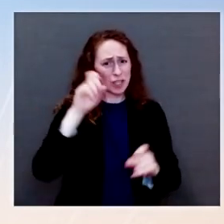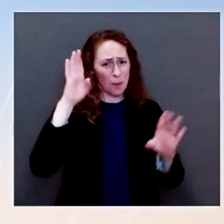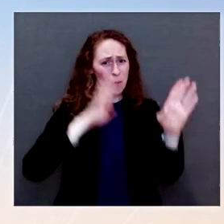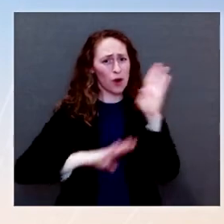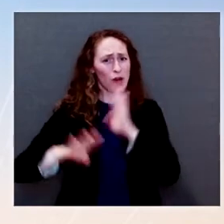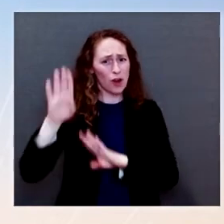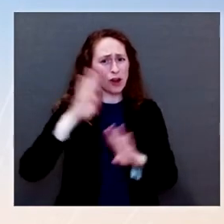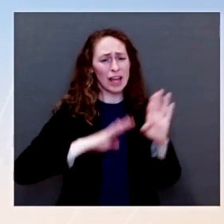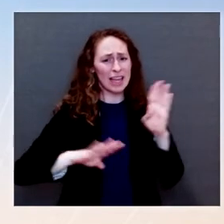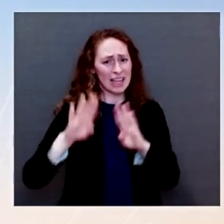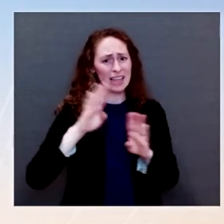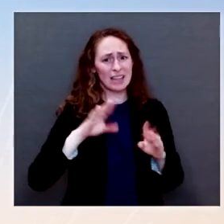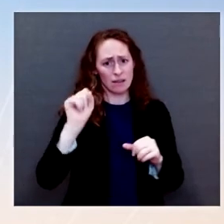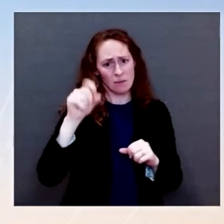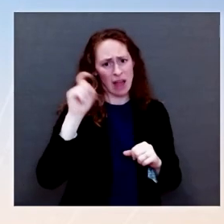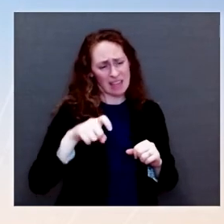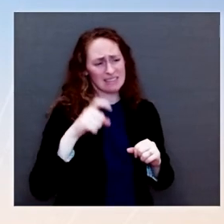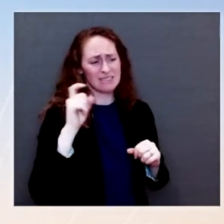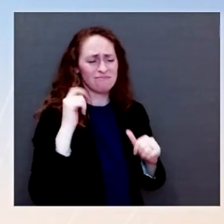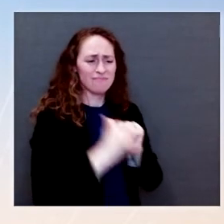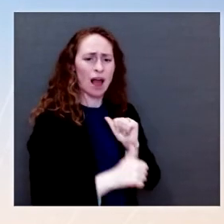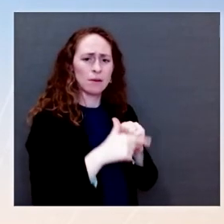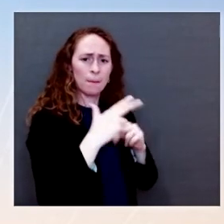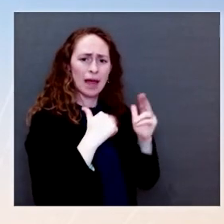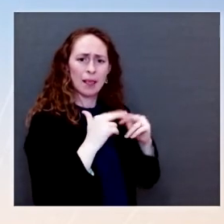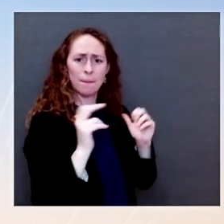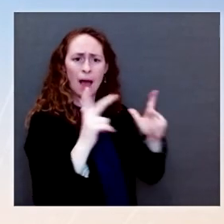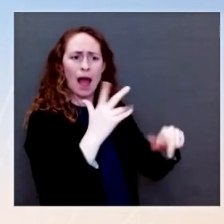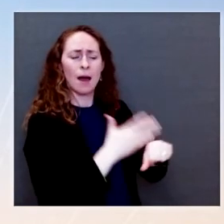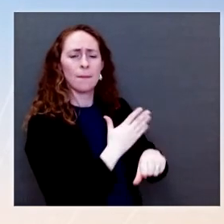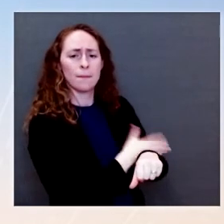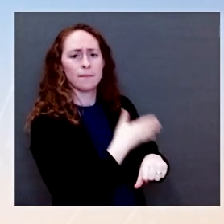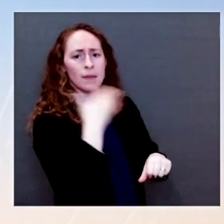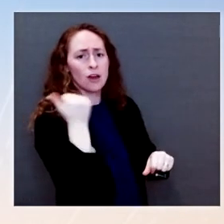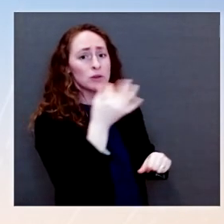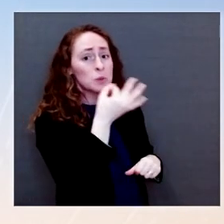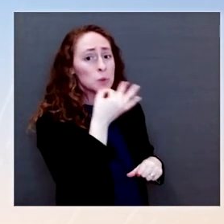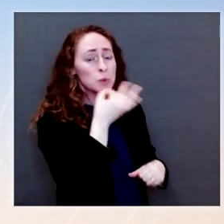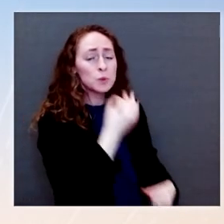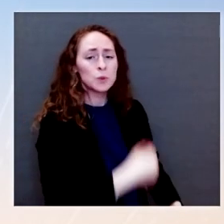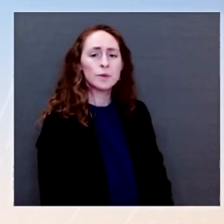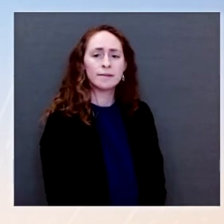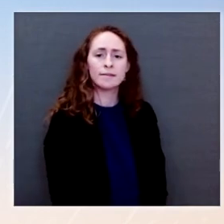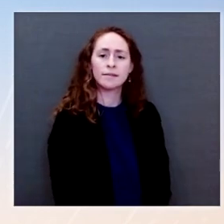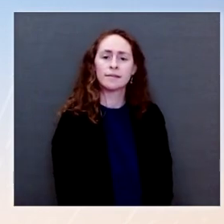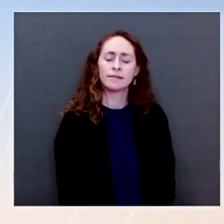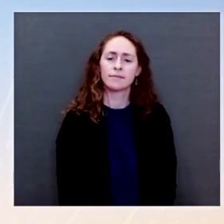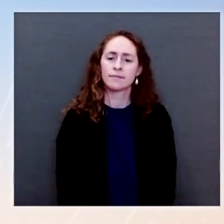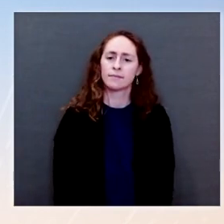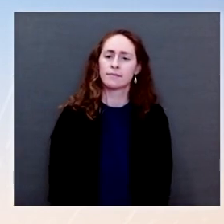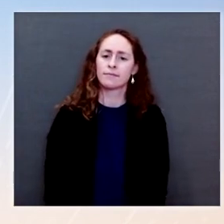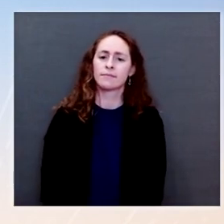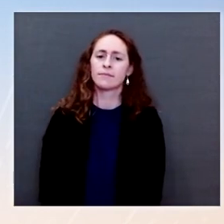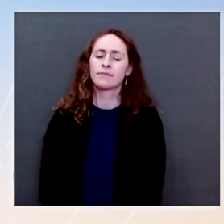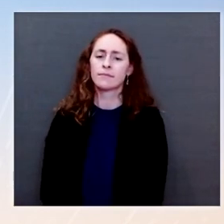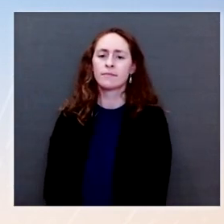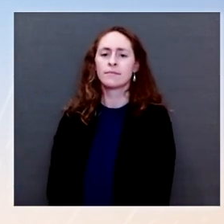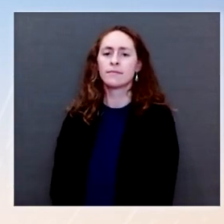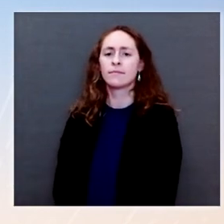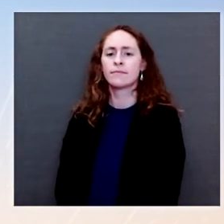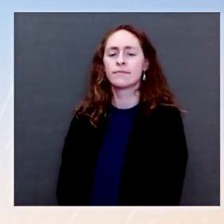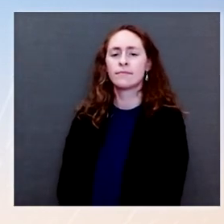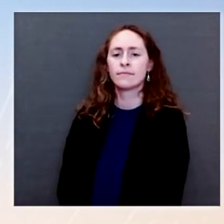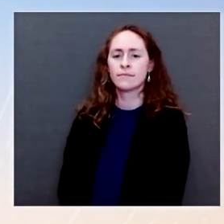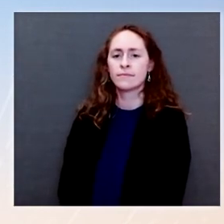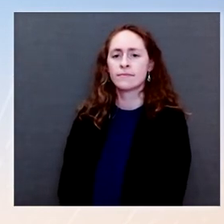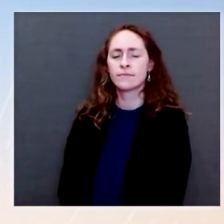in progress and that you have to push yourself to do better as well as pushing other people to do better. So what does the president believe the United States needs to